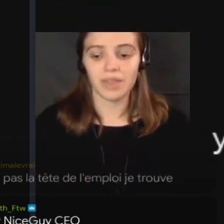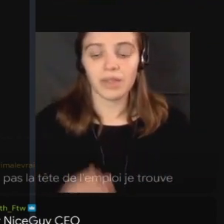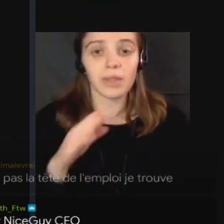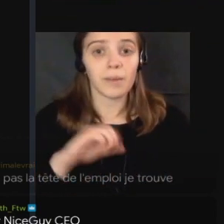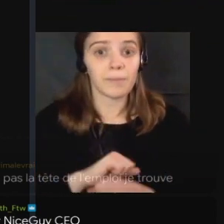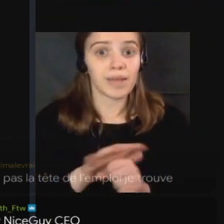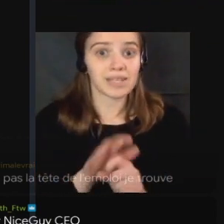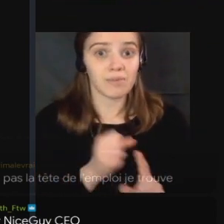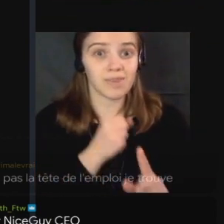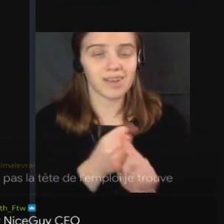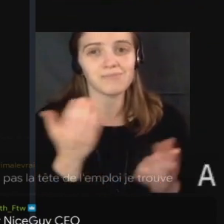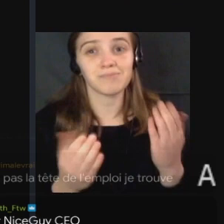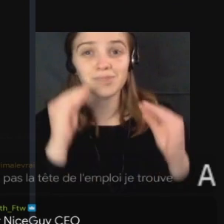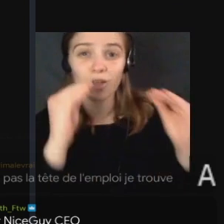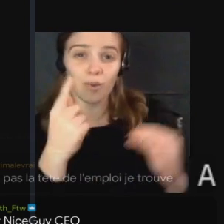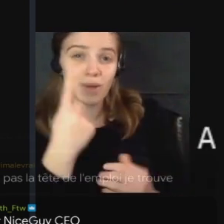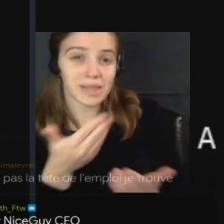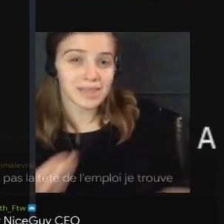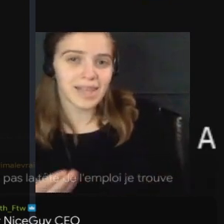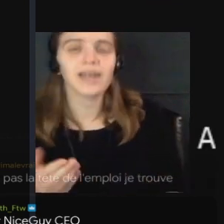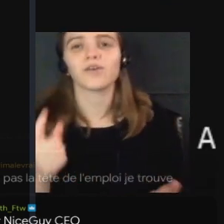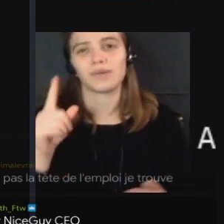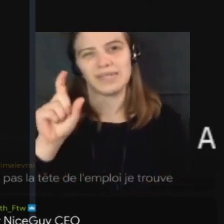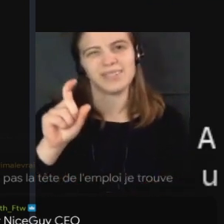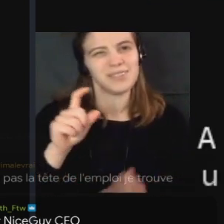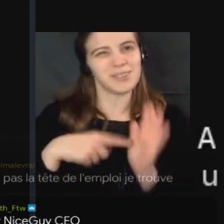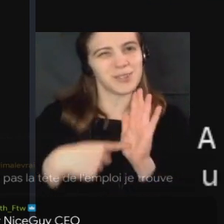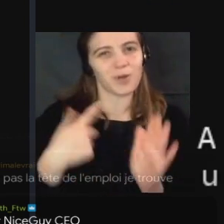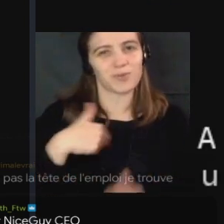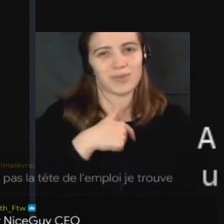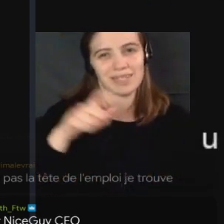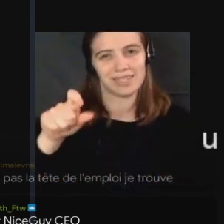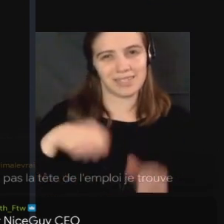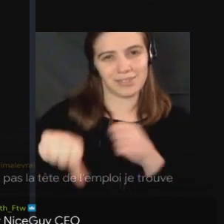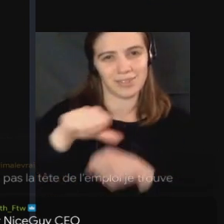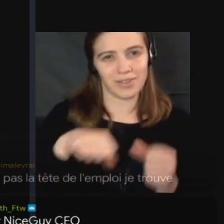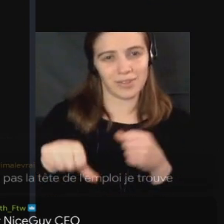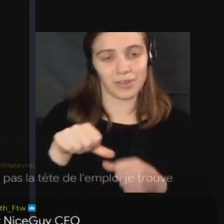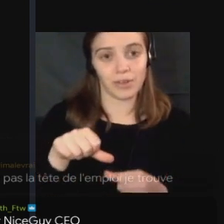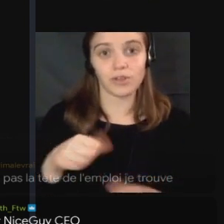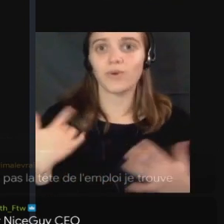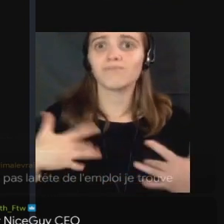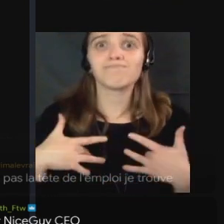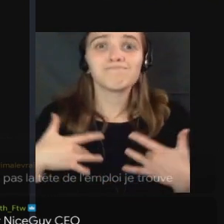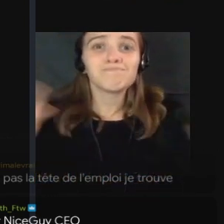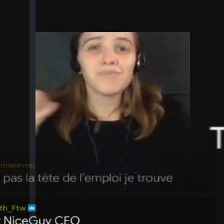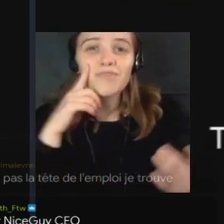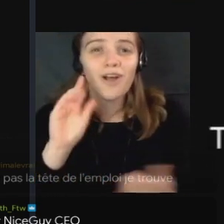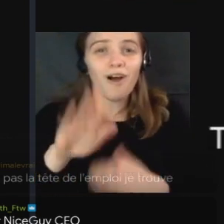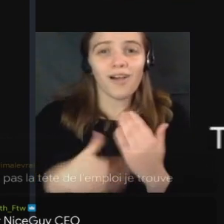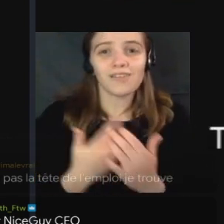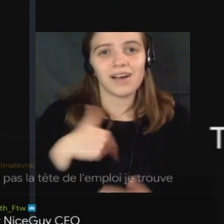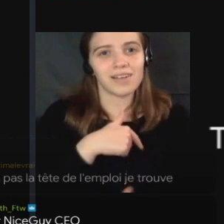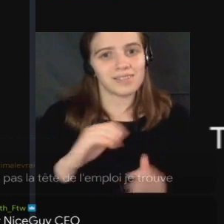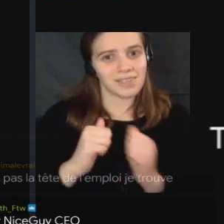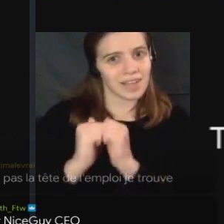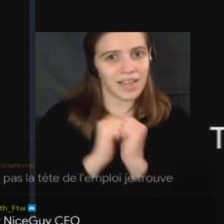anything, it's that we need each other. And that's why I'm so excited for all of us to be together as a community